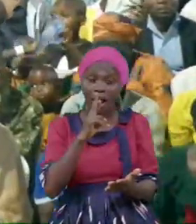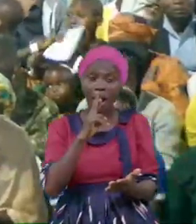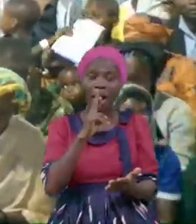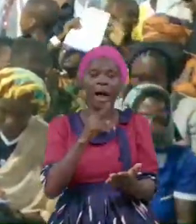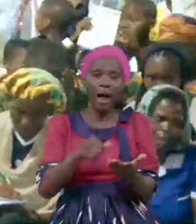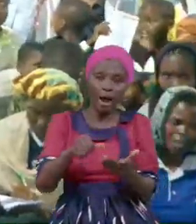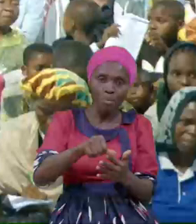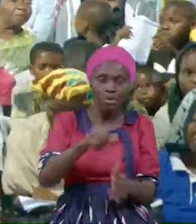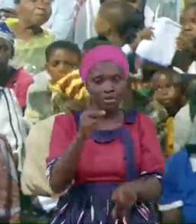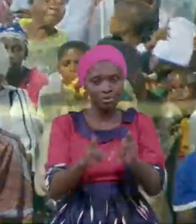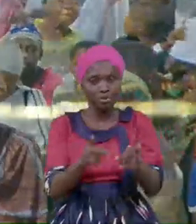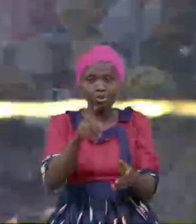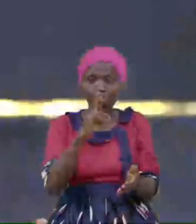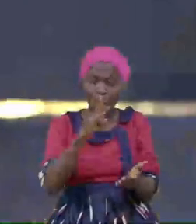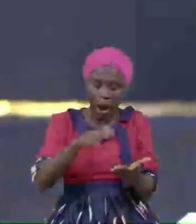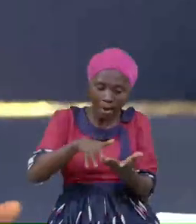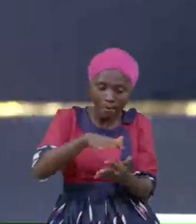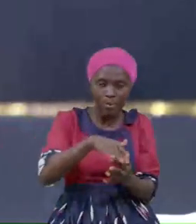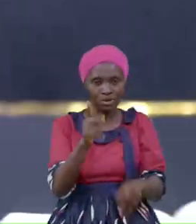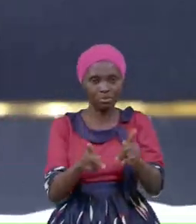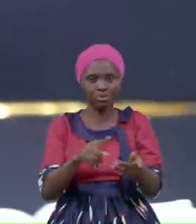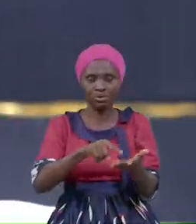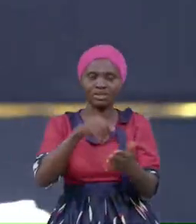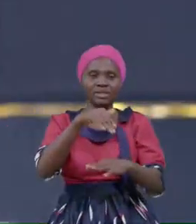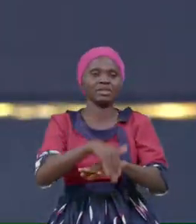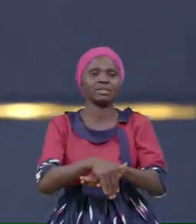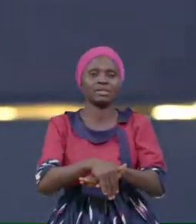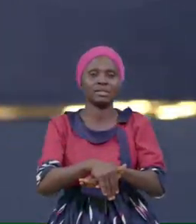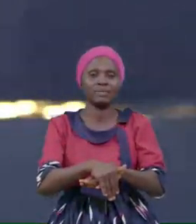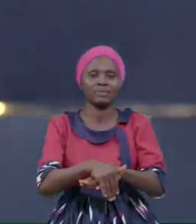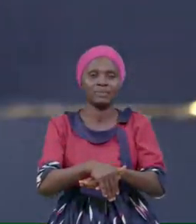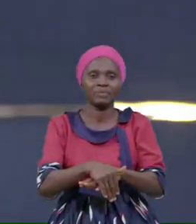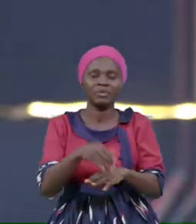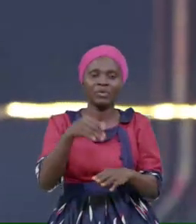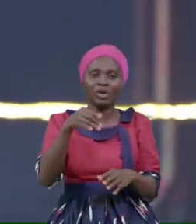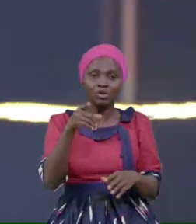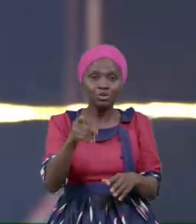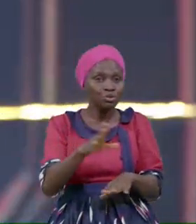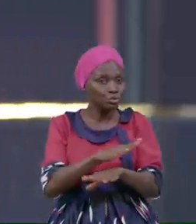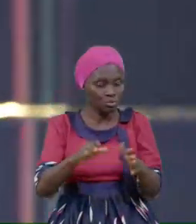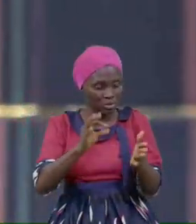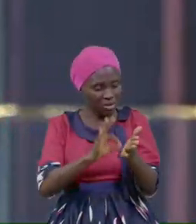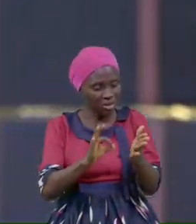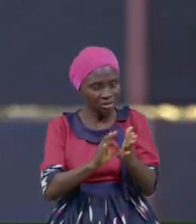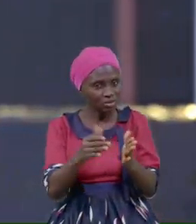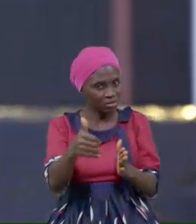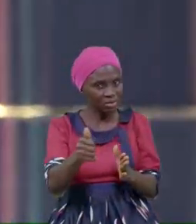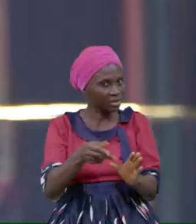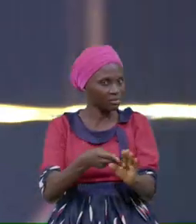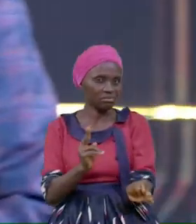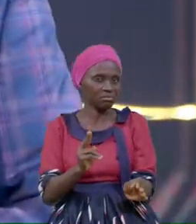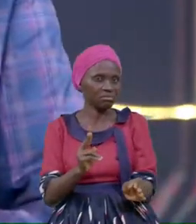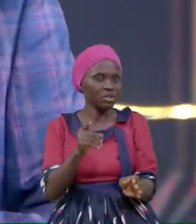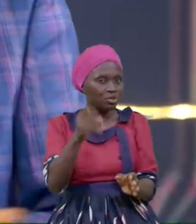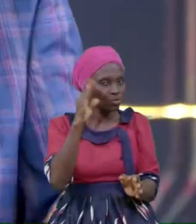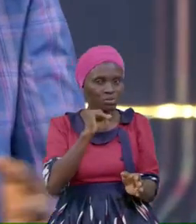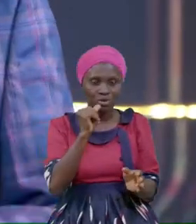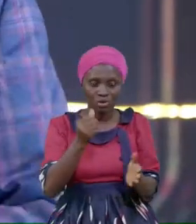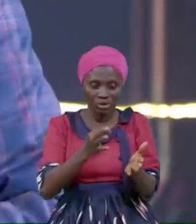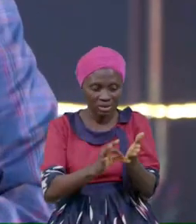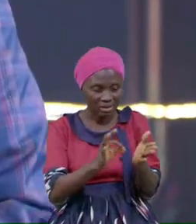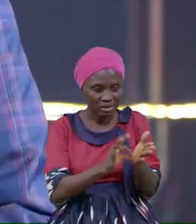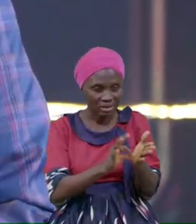out. It's only if you say, no, I count myself out, you'll not count yourself out. You'll